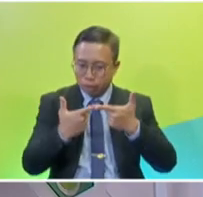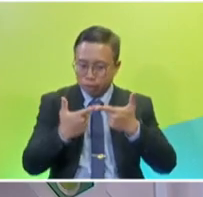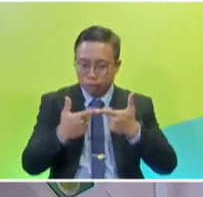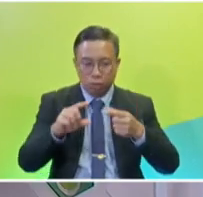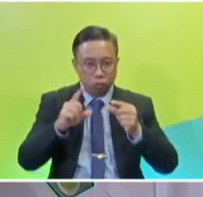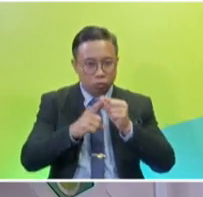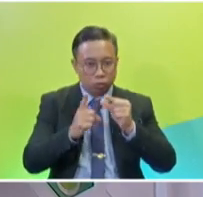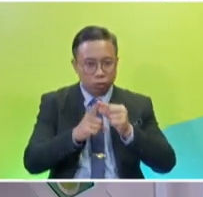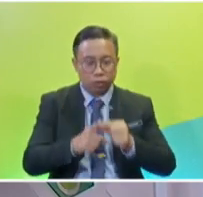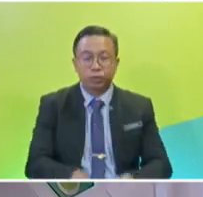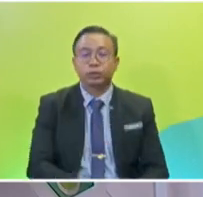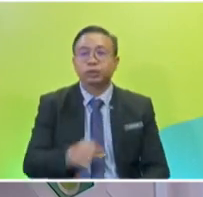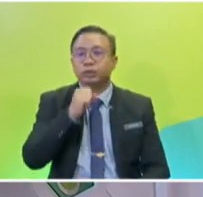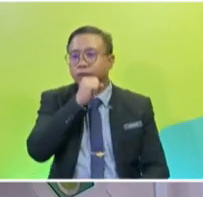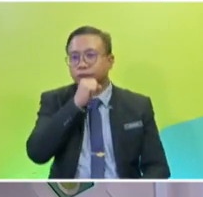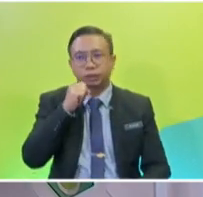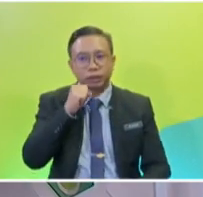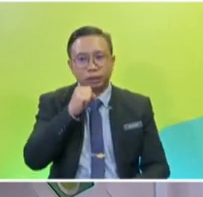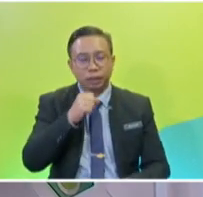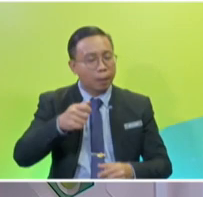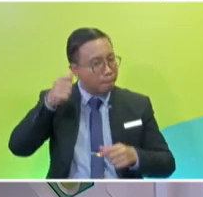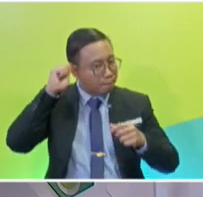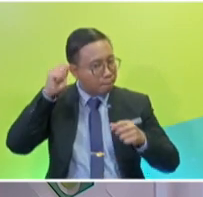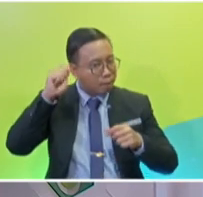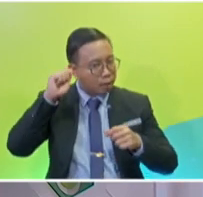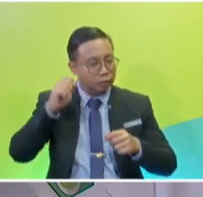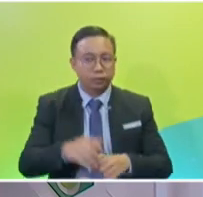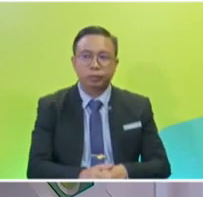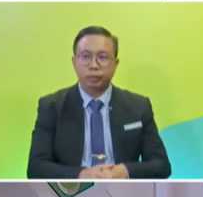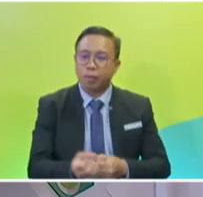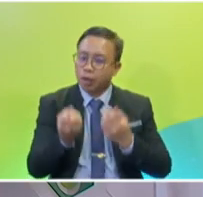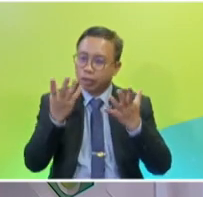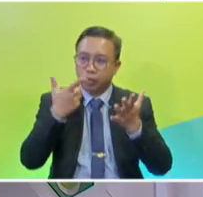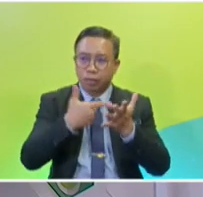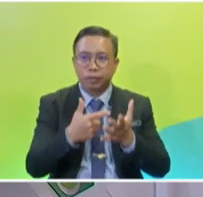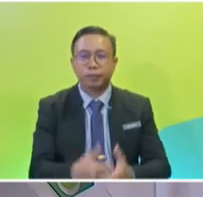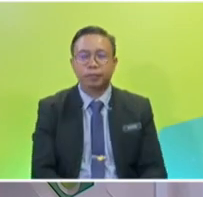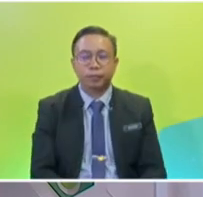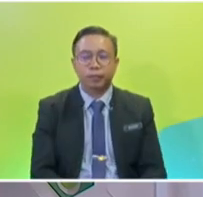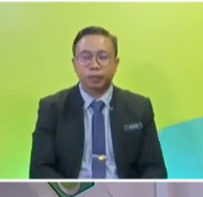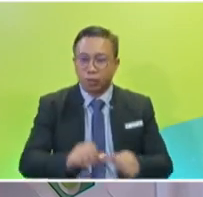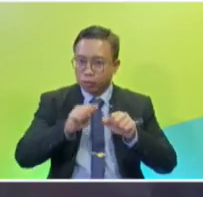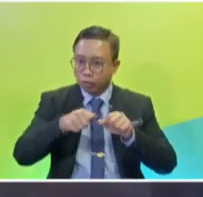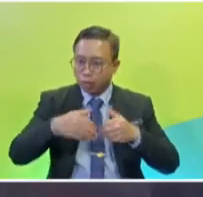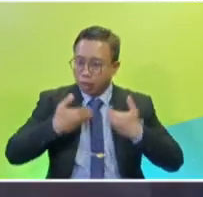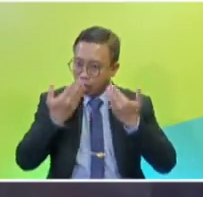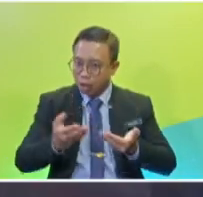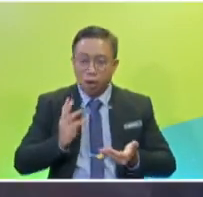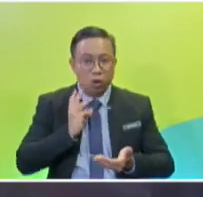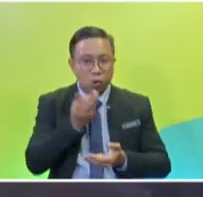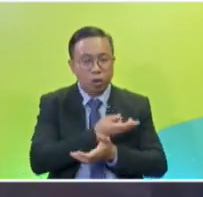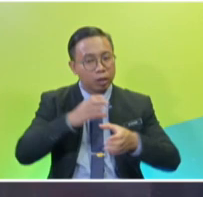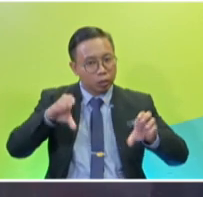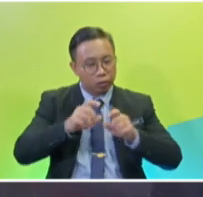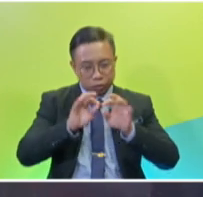as, since, but, as for conjunction, and you have many more in the list. All right? Mm-hmm. So that was how we construct